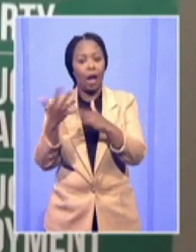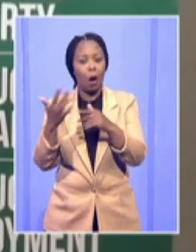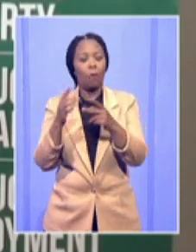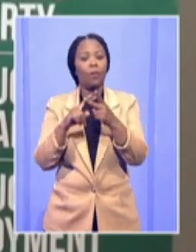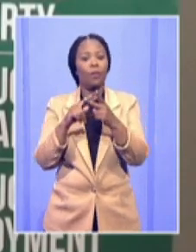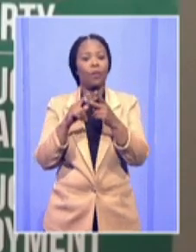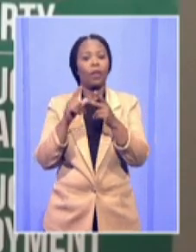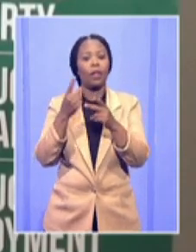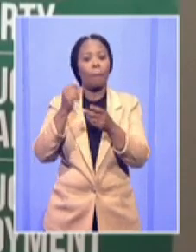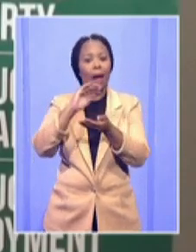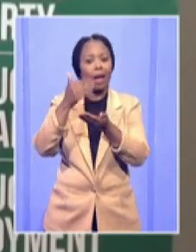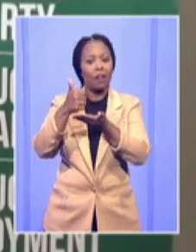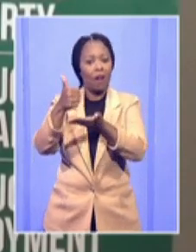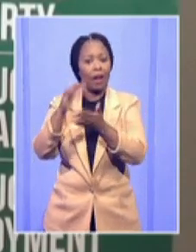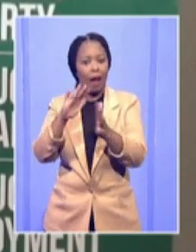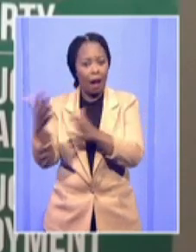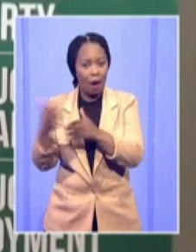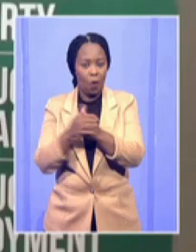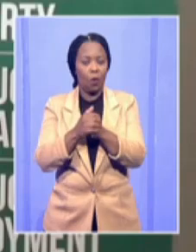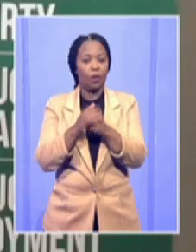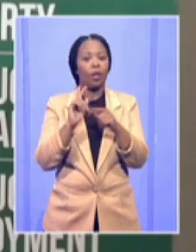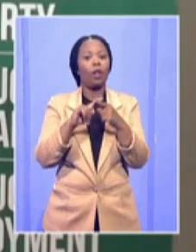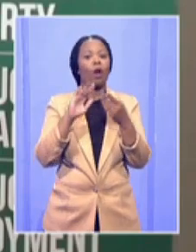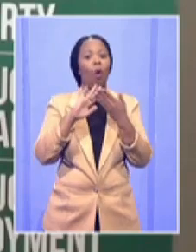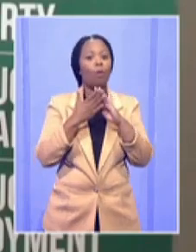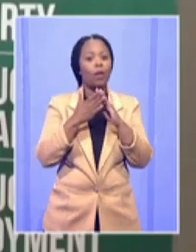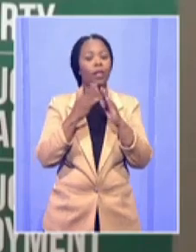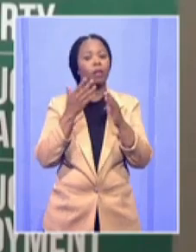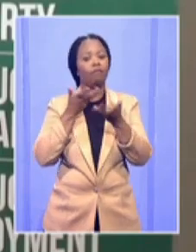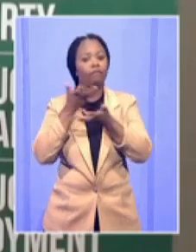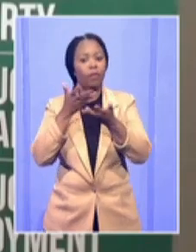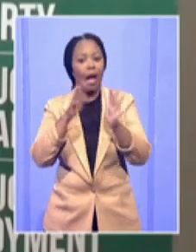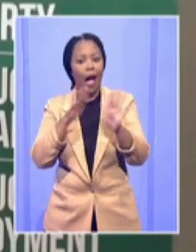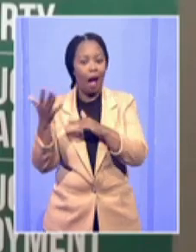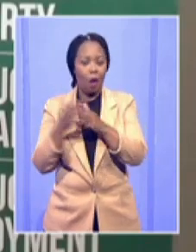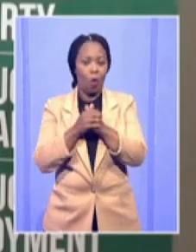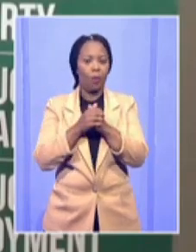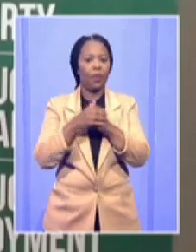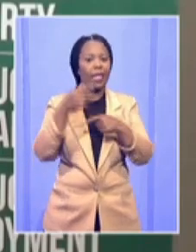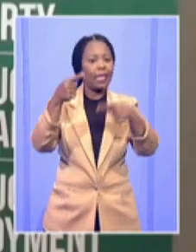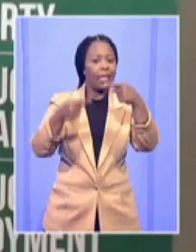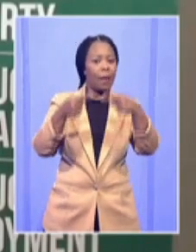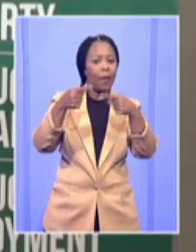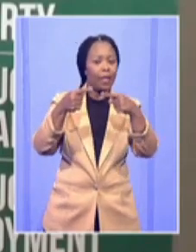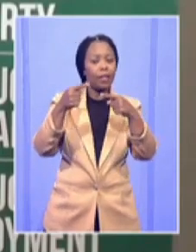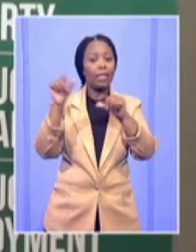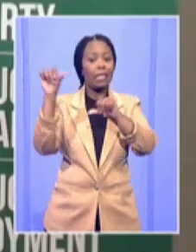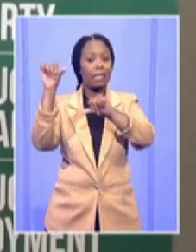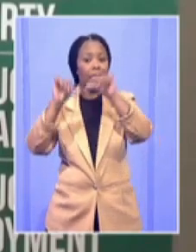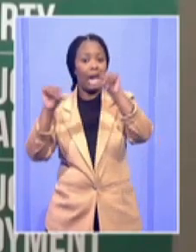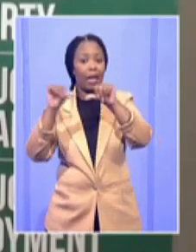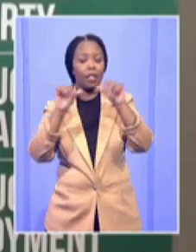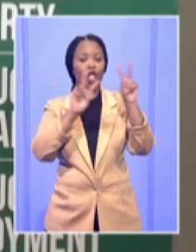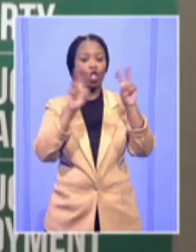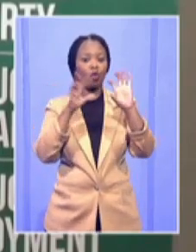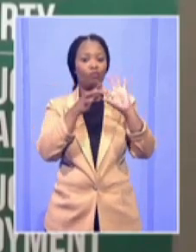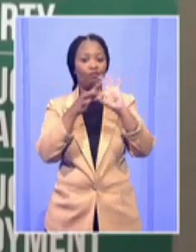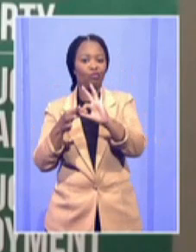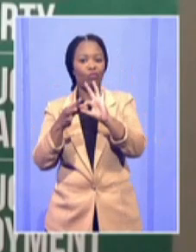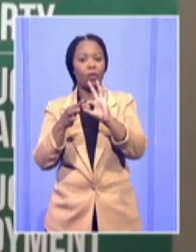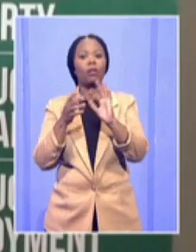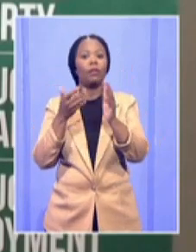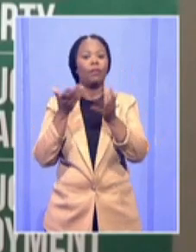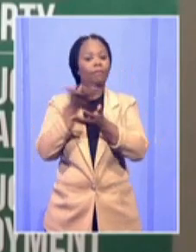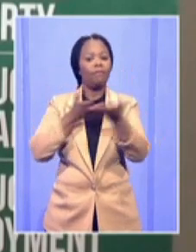with broader society, including how we engage in debate on science and science-related issues. So it's